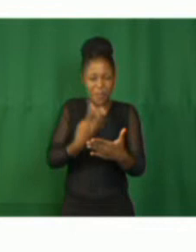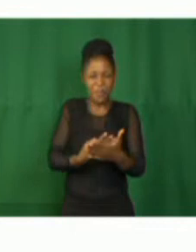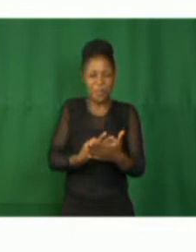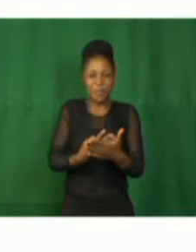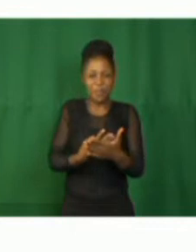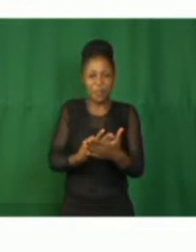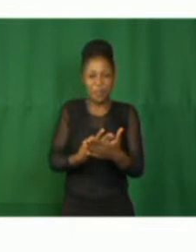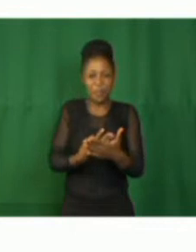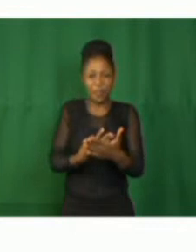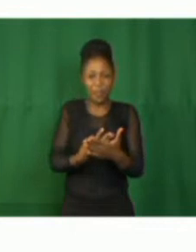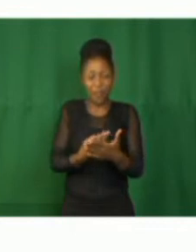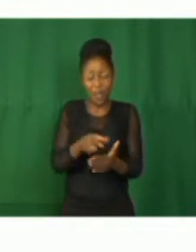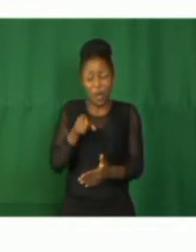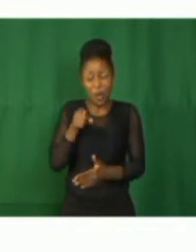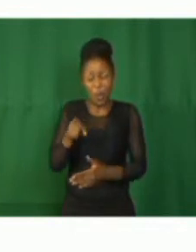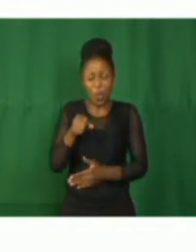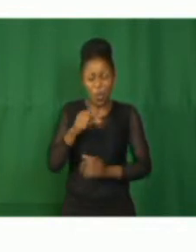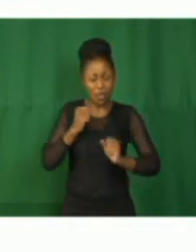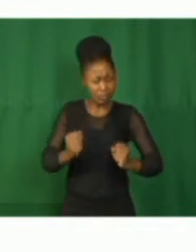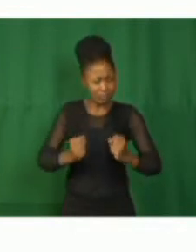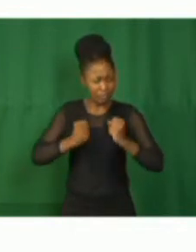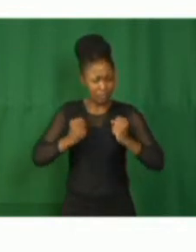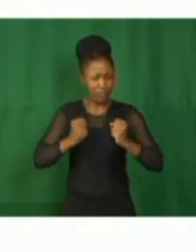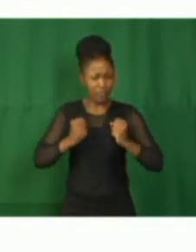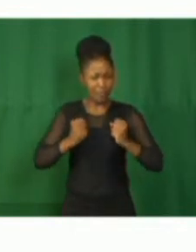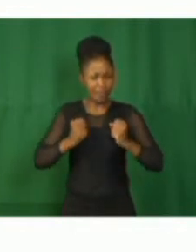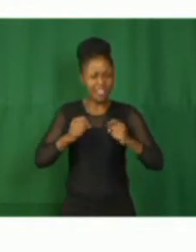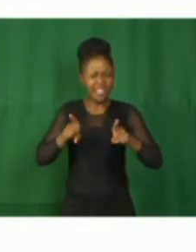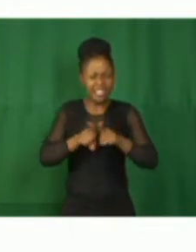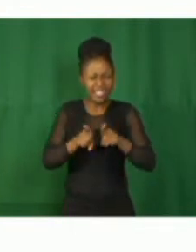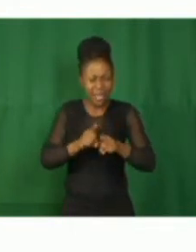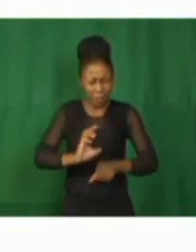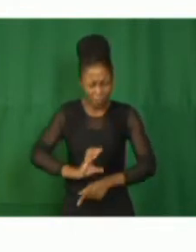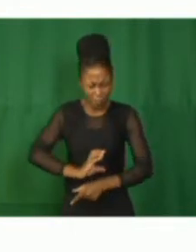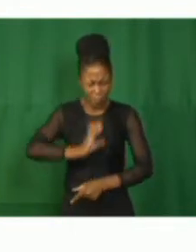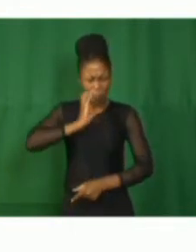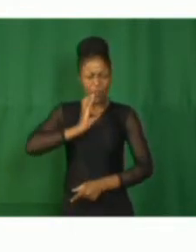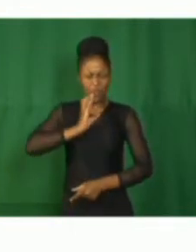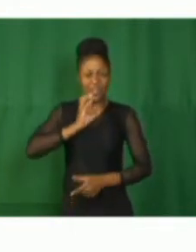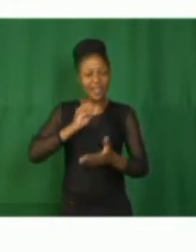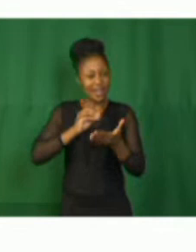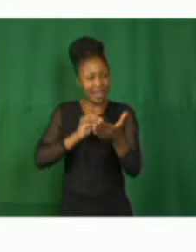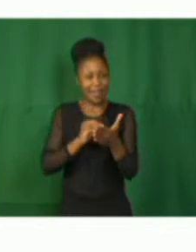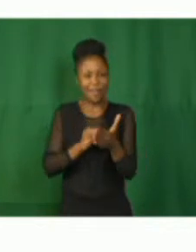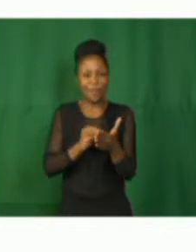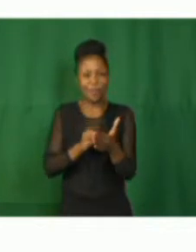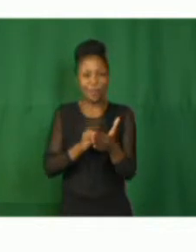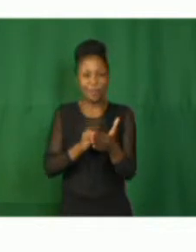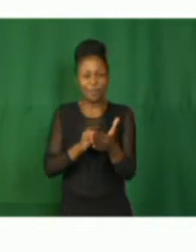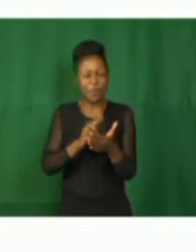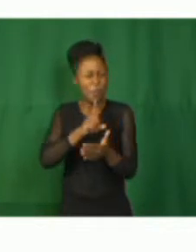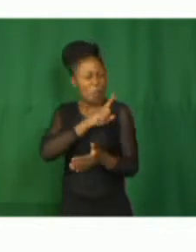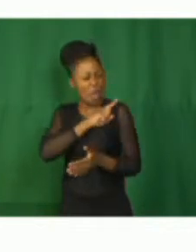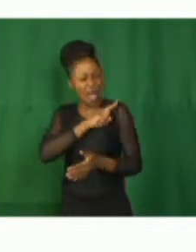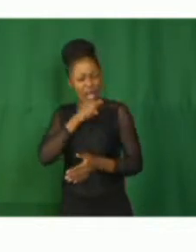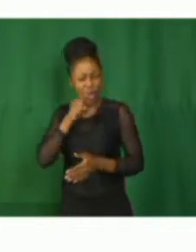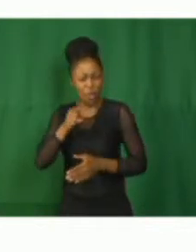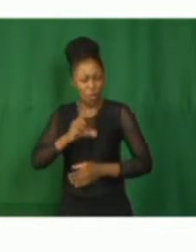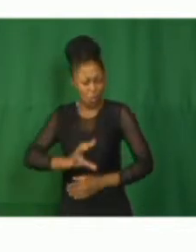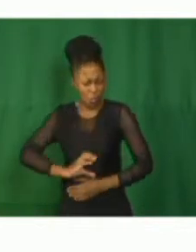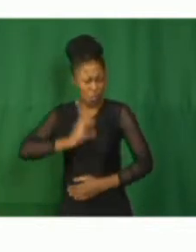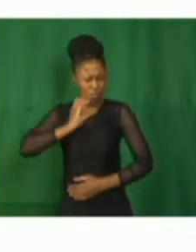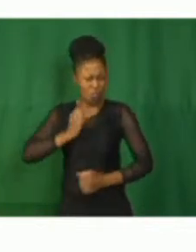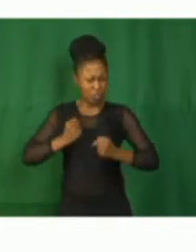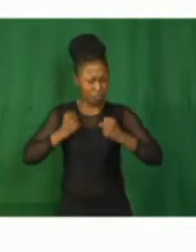bold and assertive. Why do we say Peter is bold and assertive?